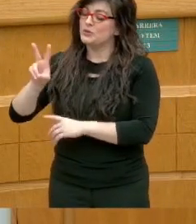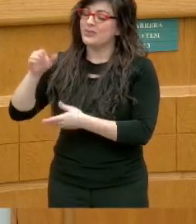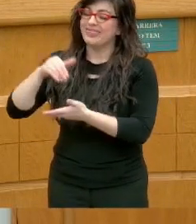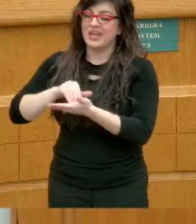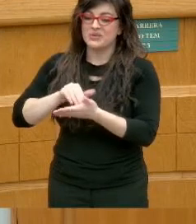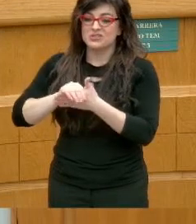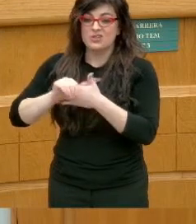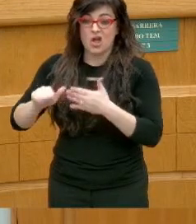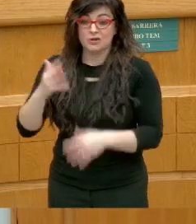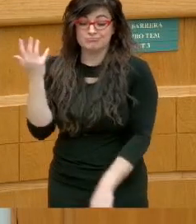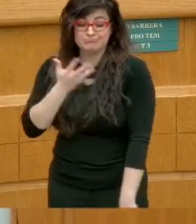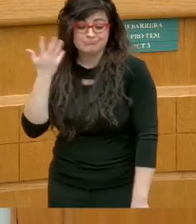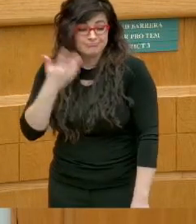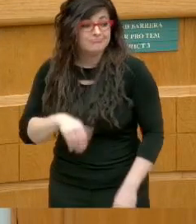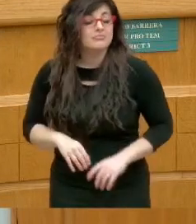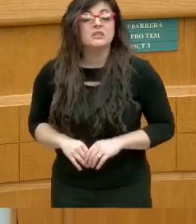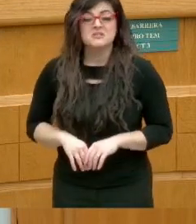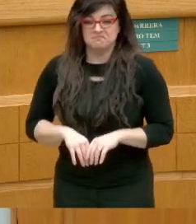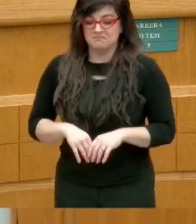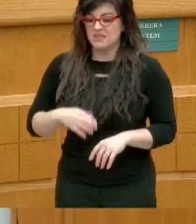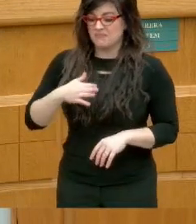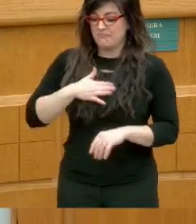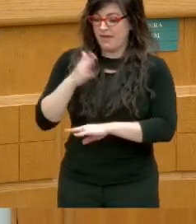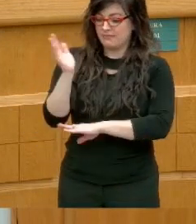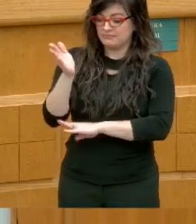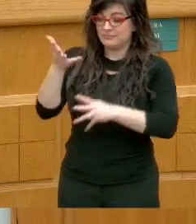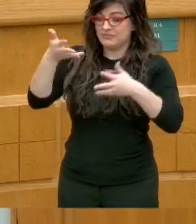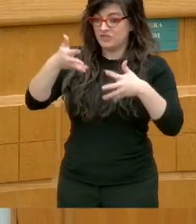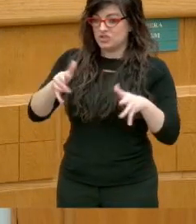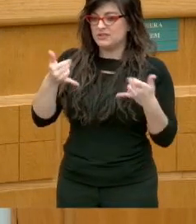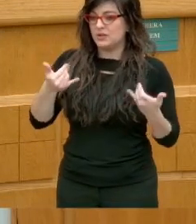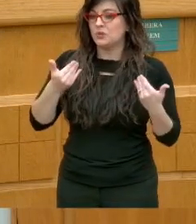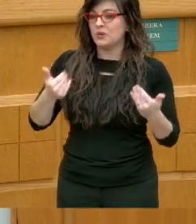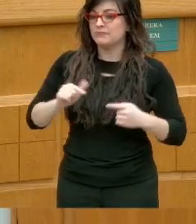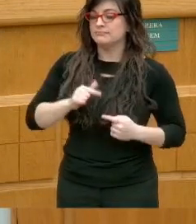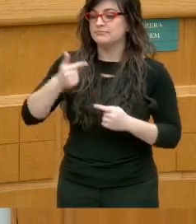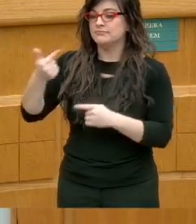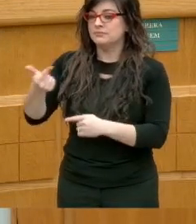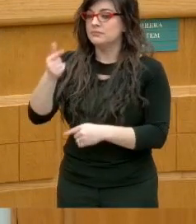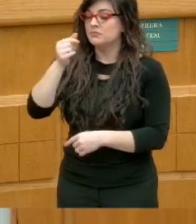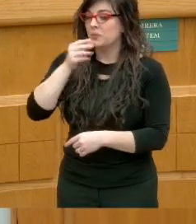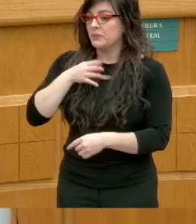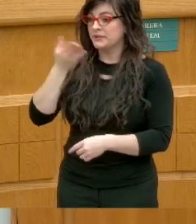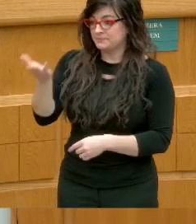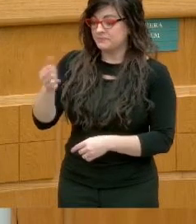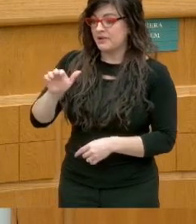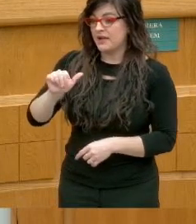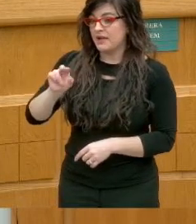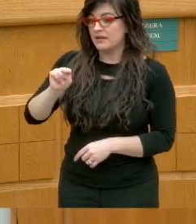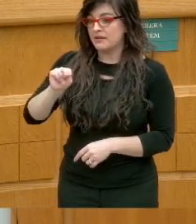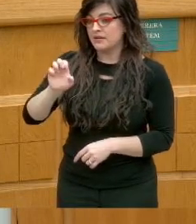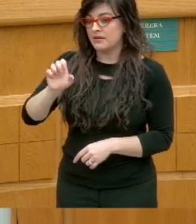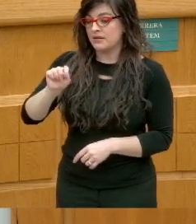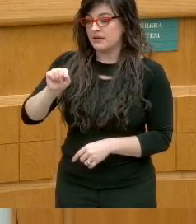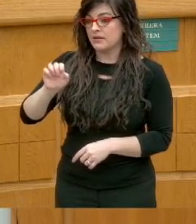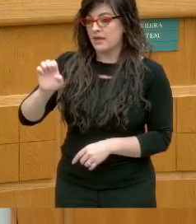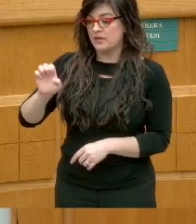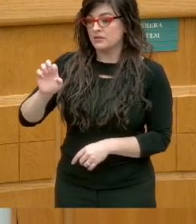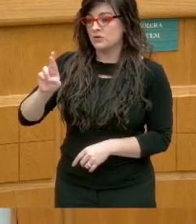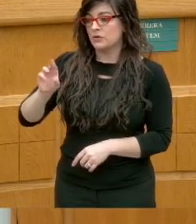So that concludes my portion of the briefing. We're going to turn it over at this point to Annette Rodriguez, who will provide us some updates on the health